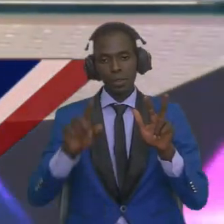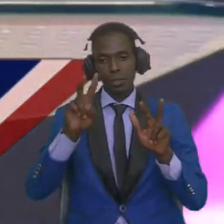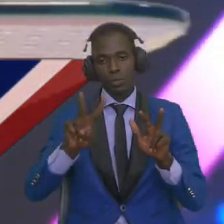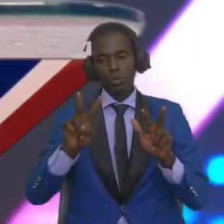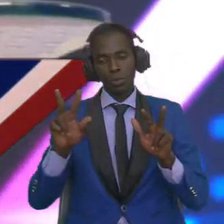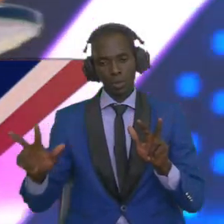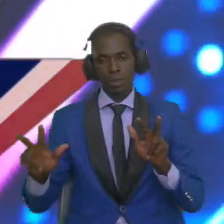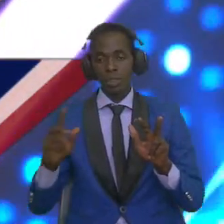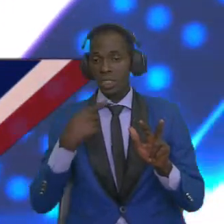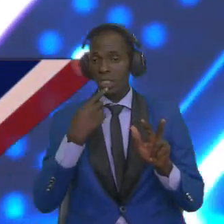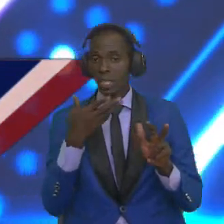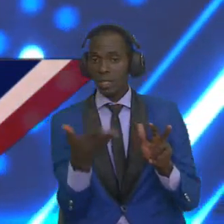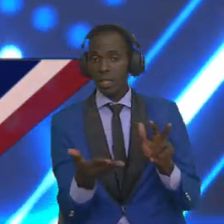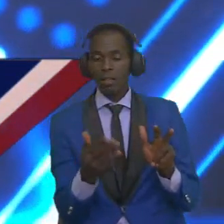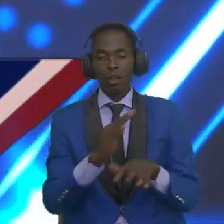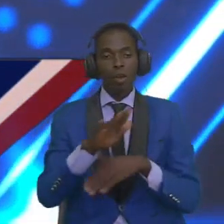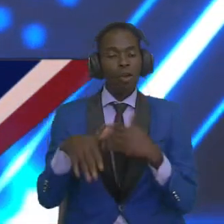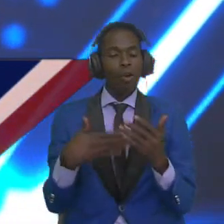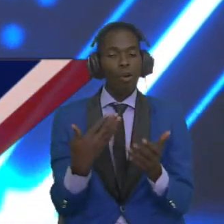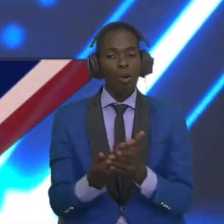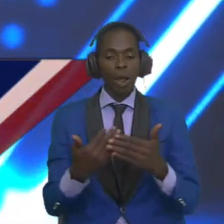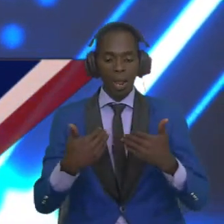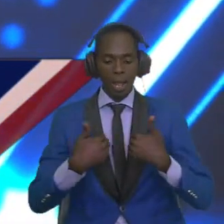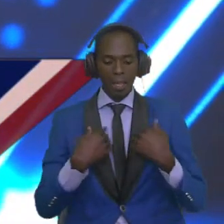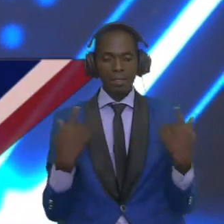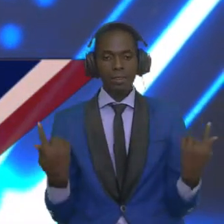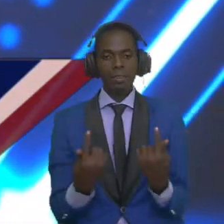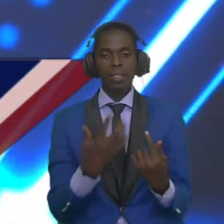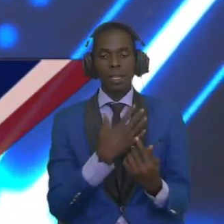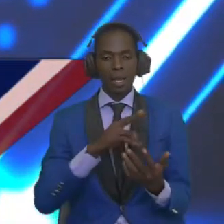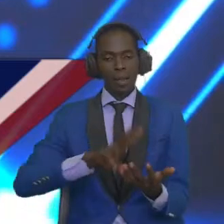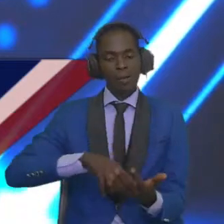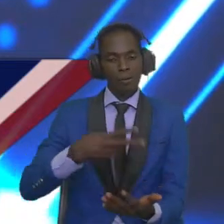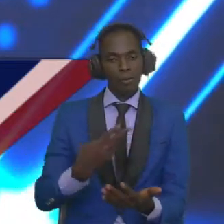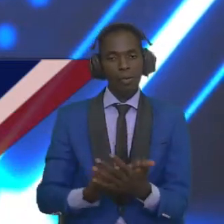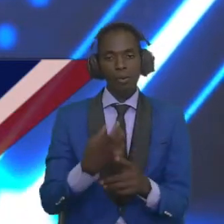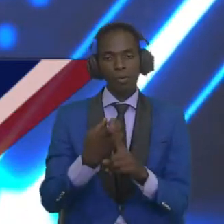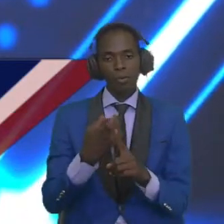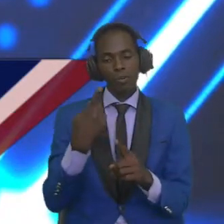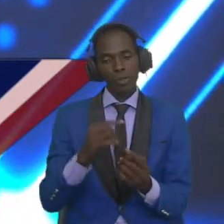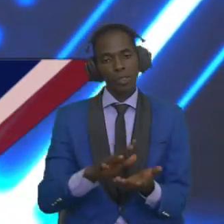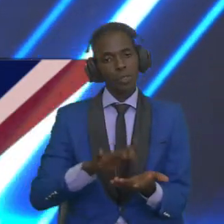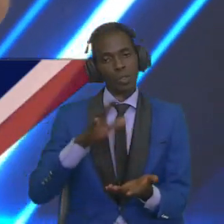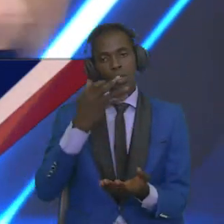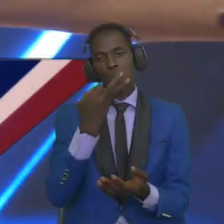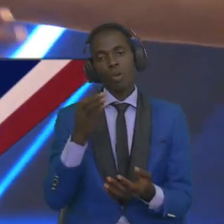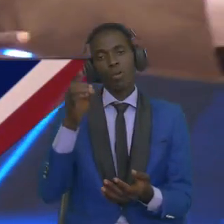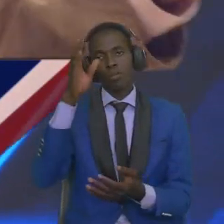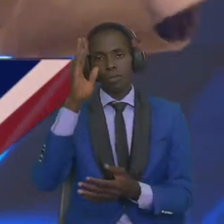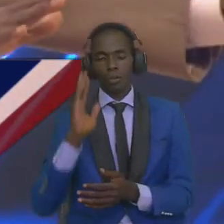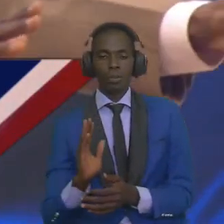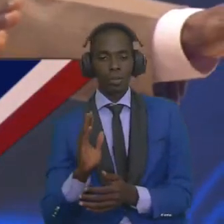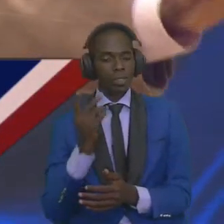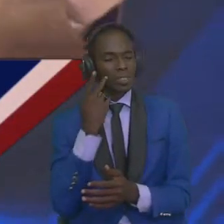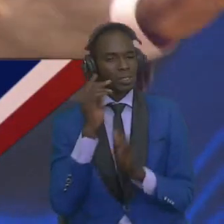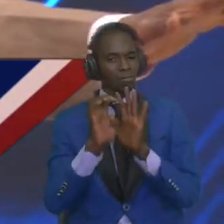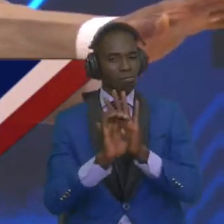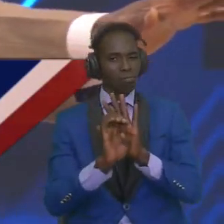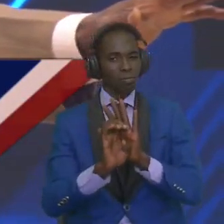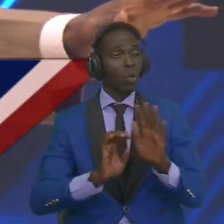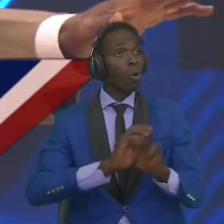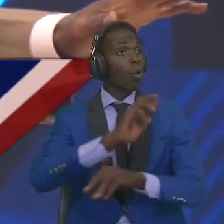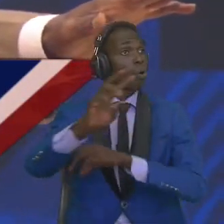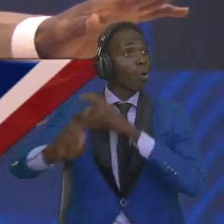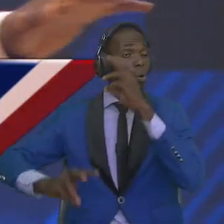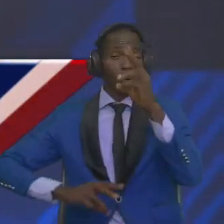All have sinned and come short of the glory of God. Picture it this way. The whole of humanity is